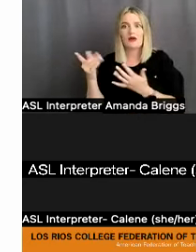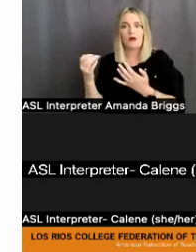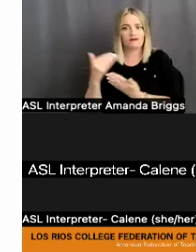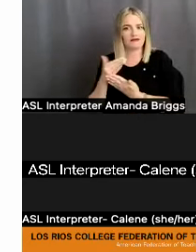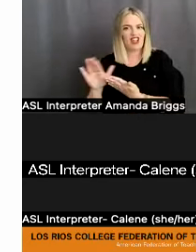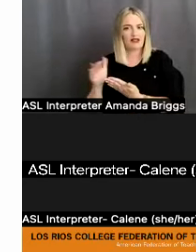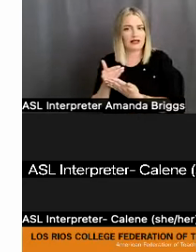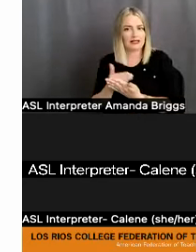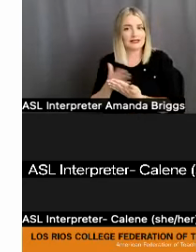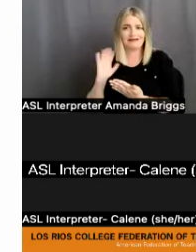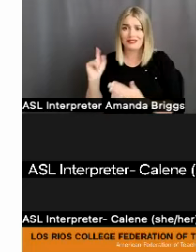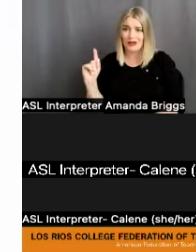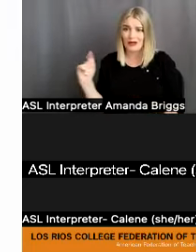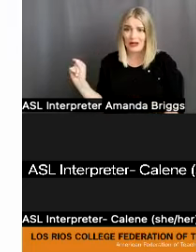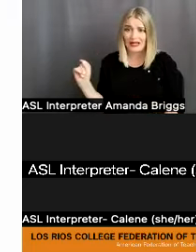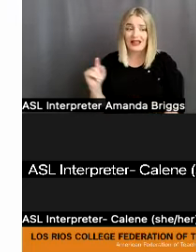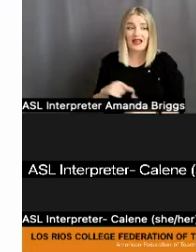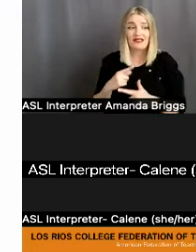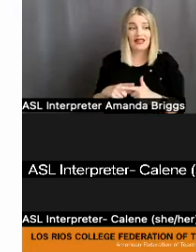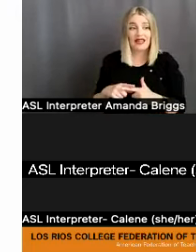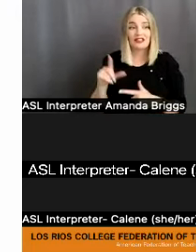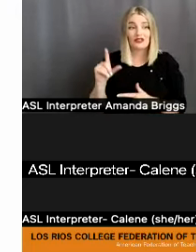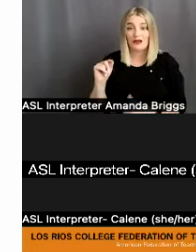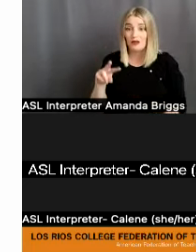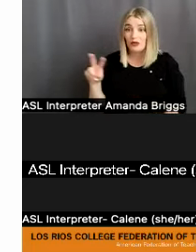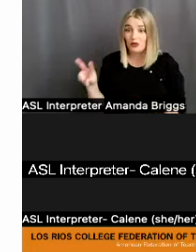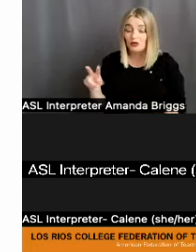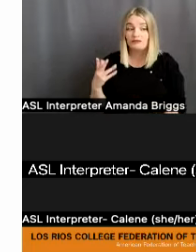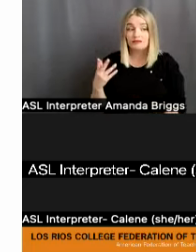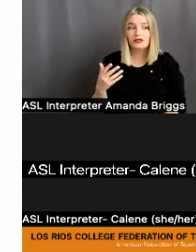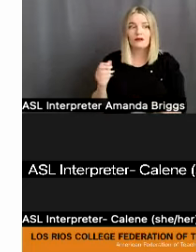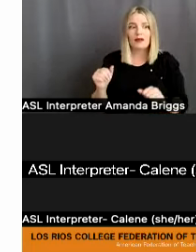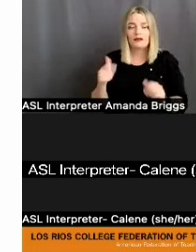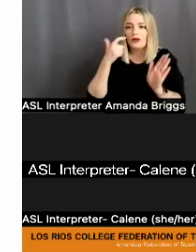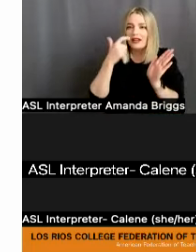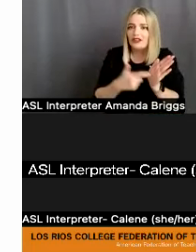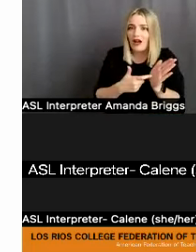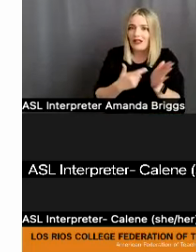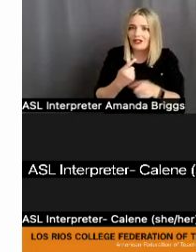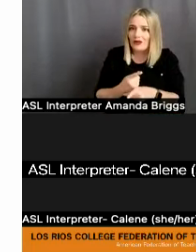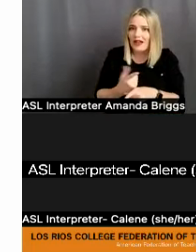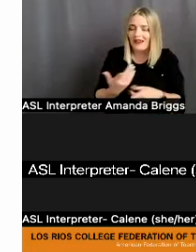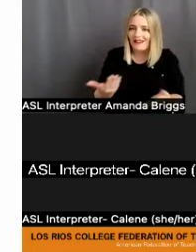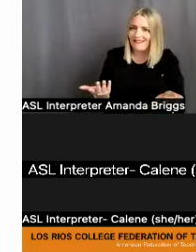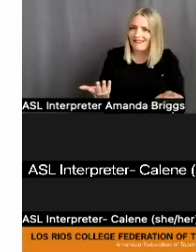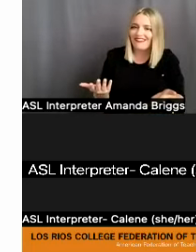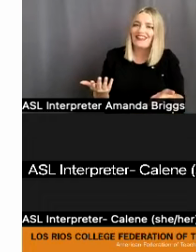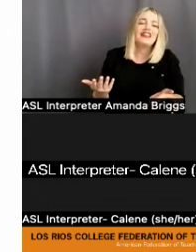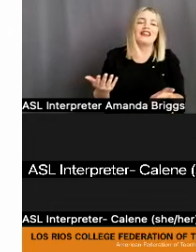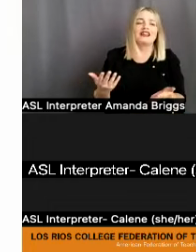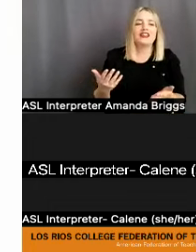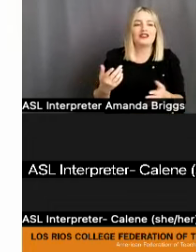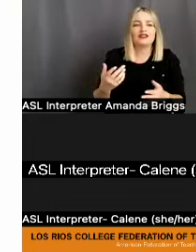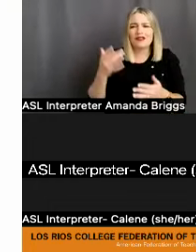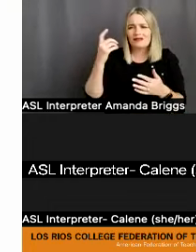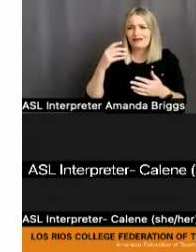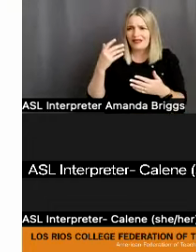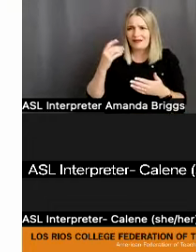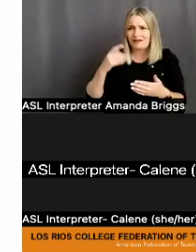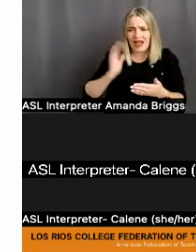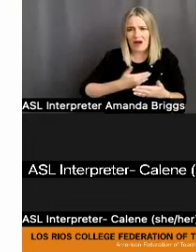in 2020 and then 2022. To be able to acknowledge, right, that in general, caring for our mental health is important,